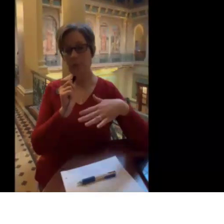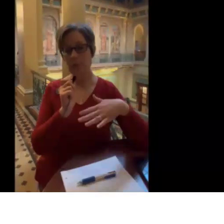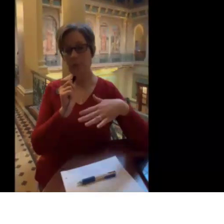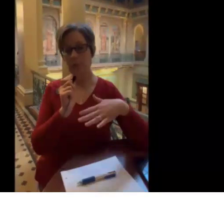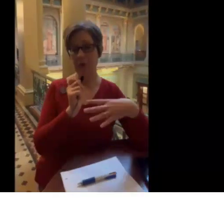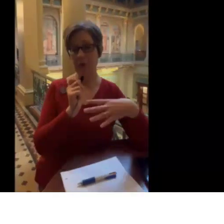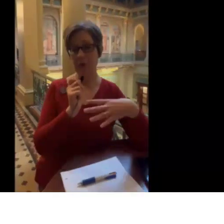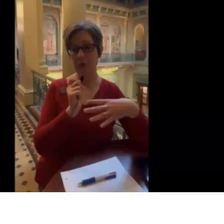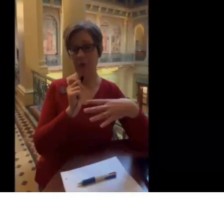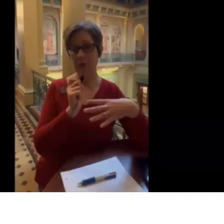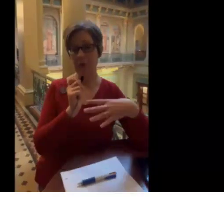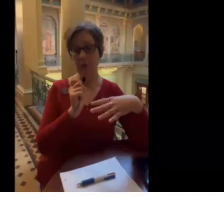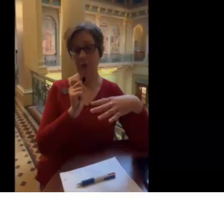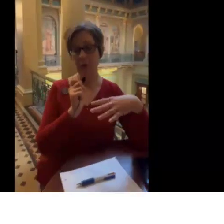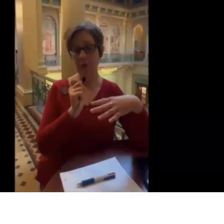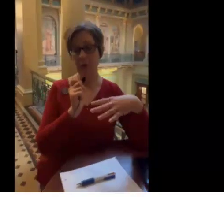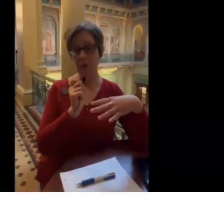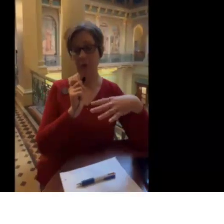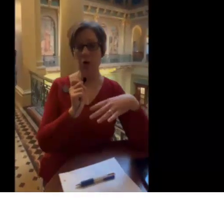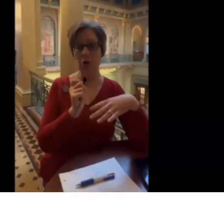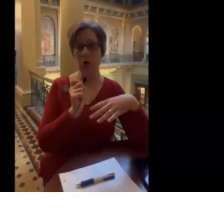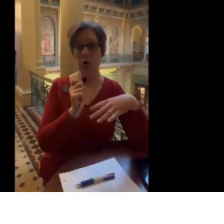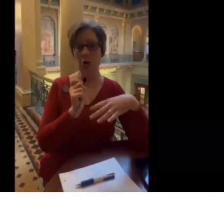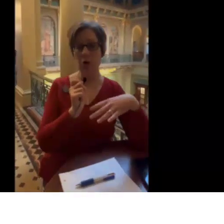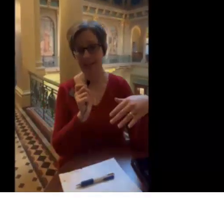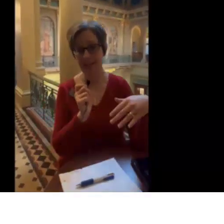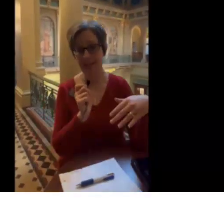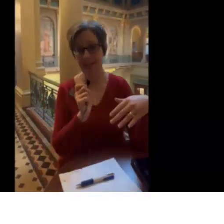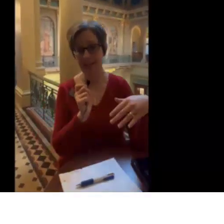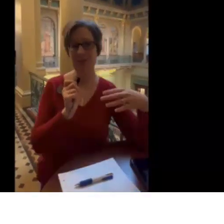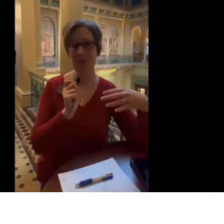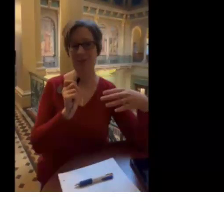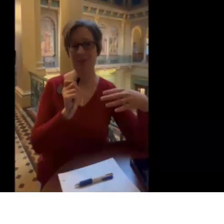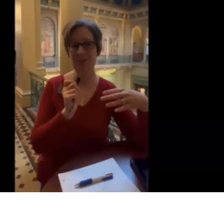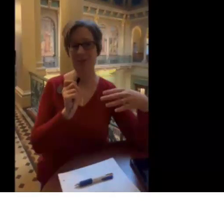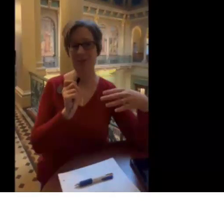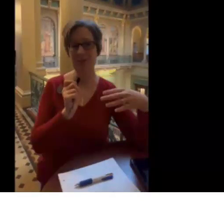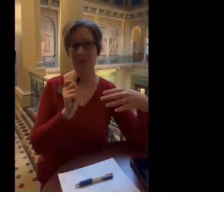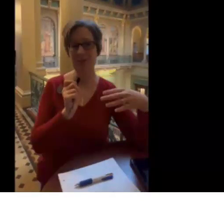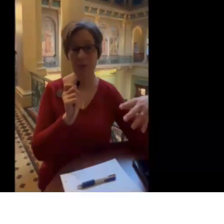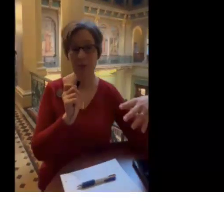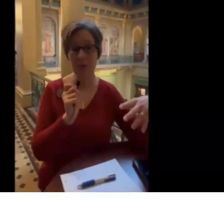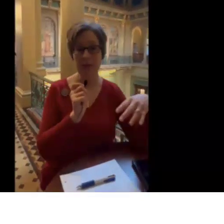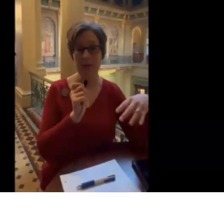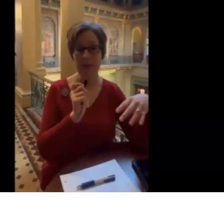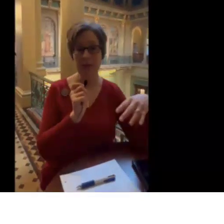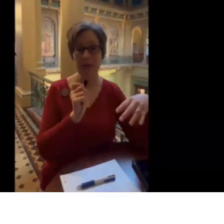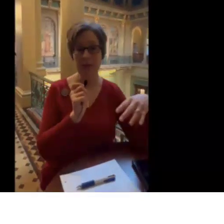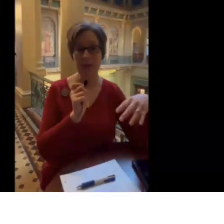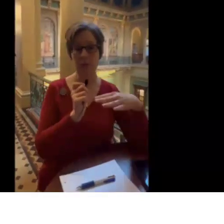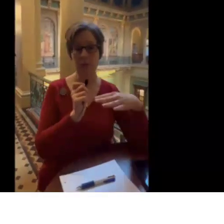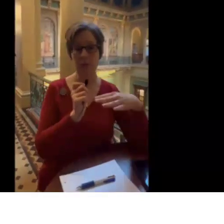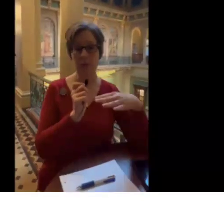animals were lumped together in one group. And so Representative Turek and I got together to get a new amendment that